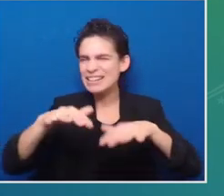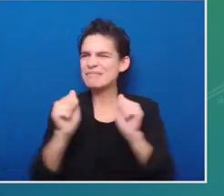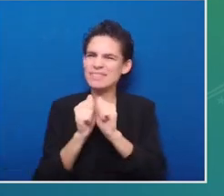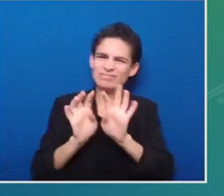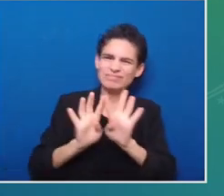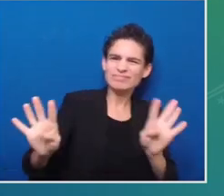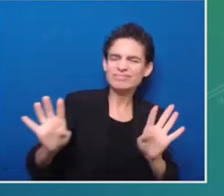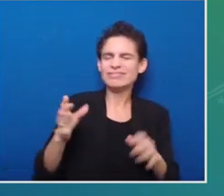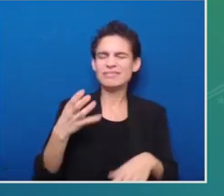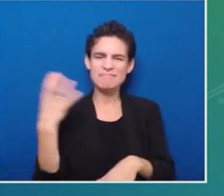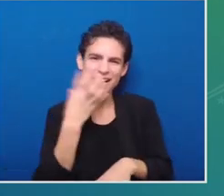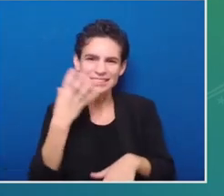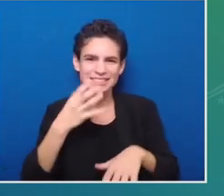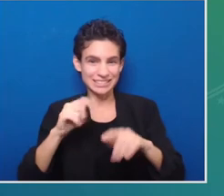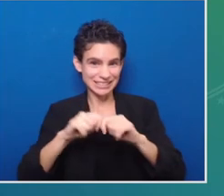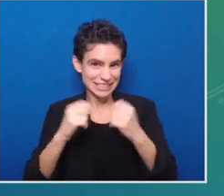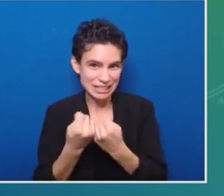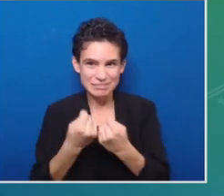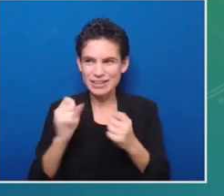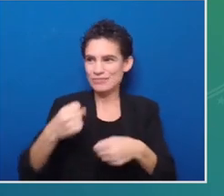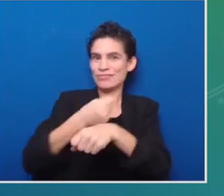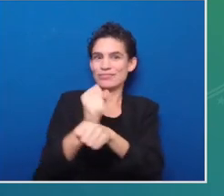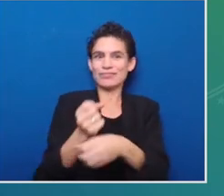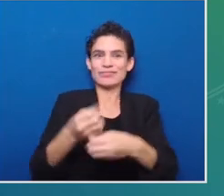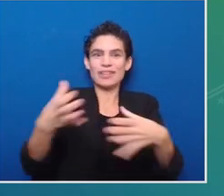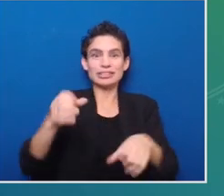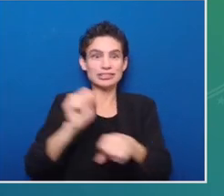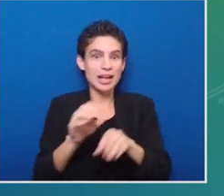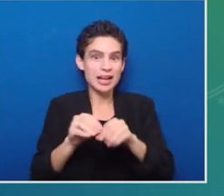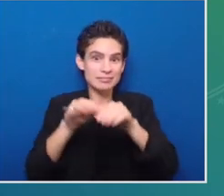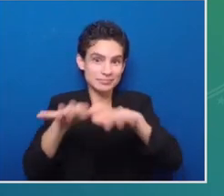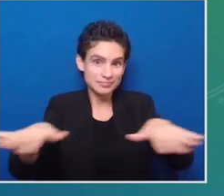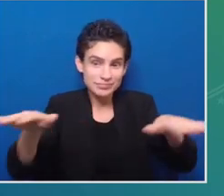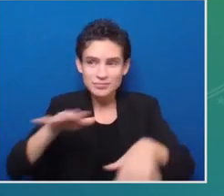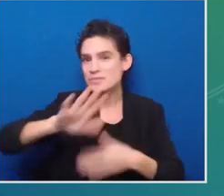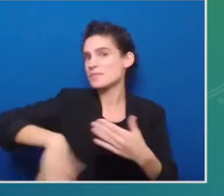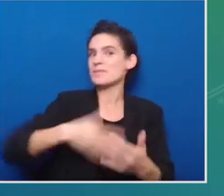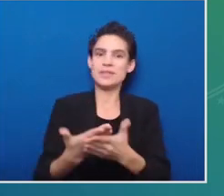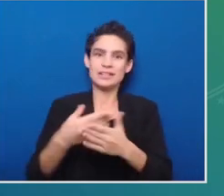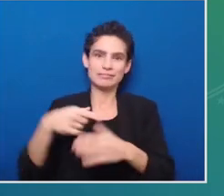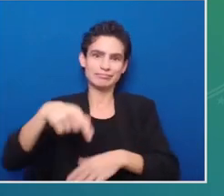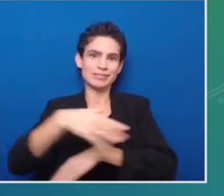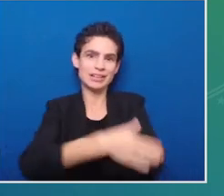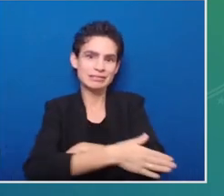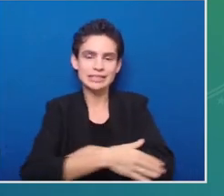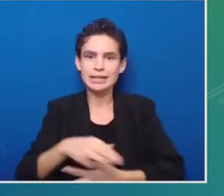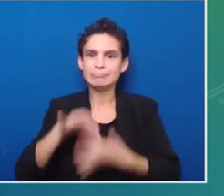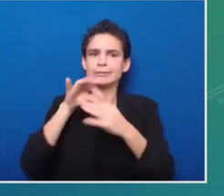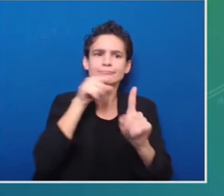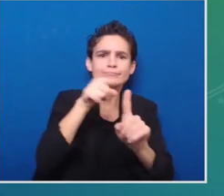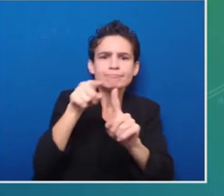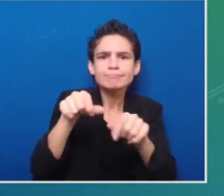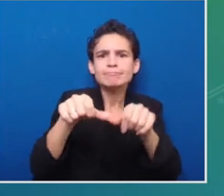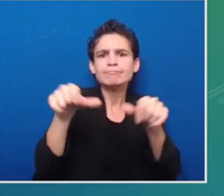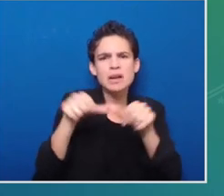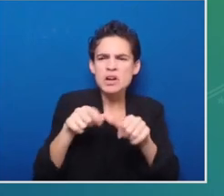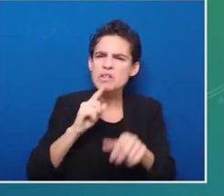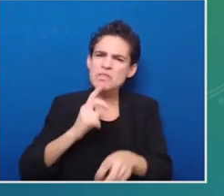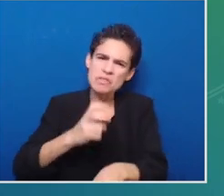create those jobs in every pocket of this country, and especially in the hardest hit